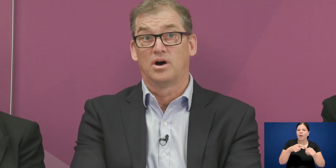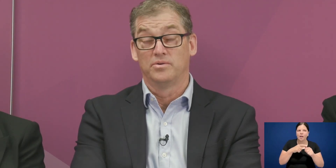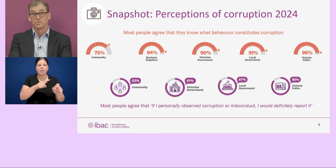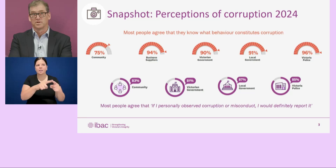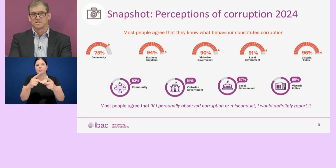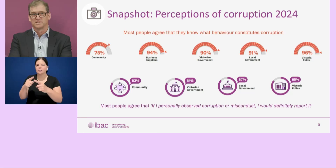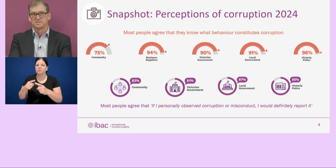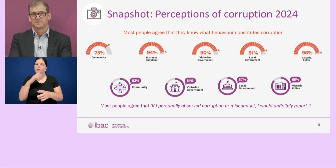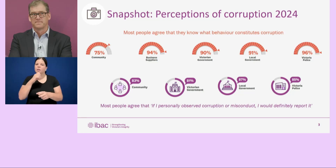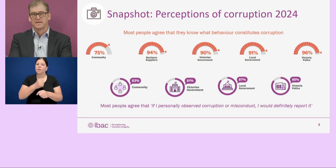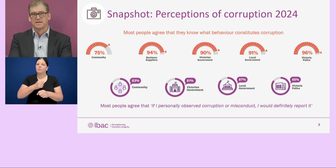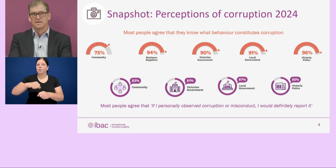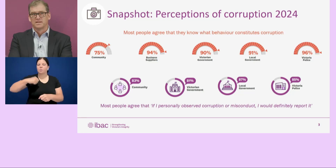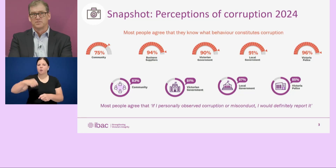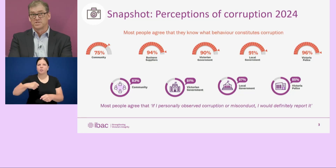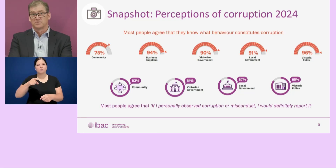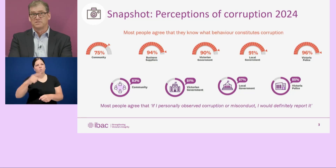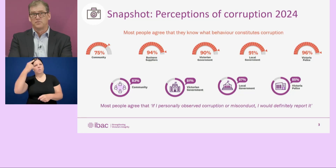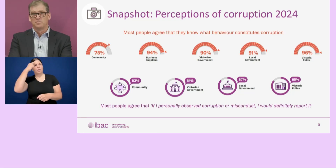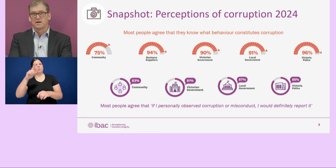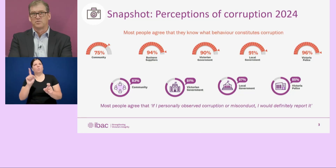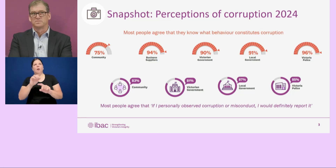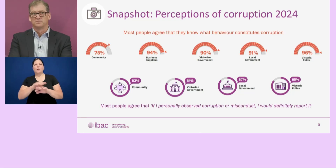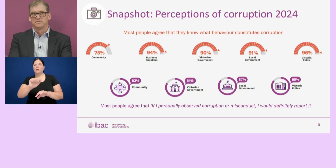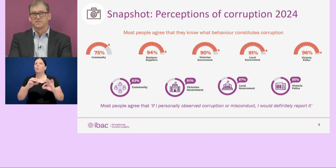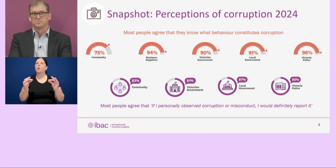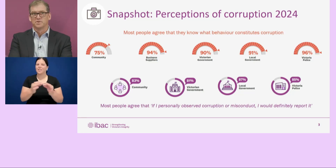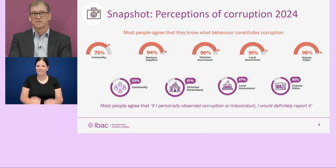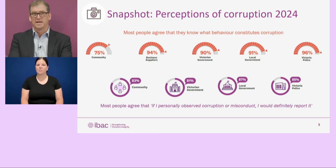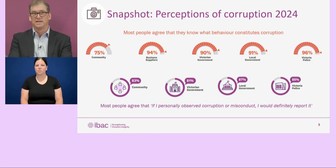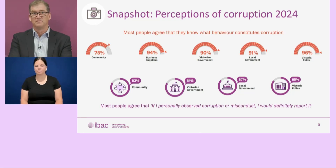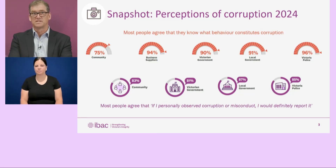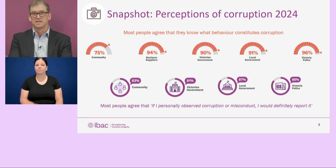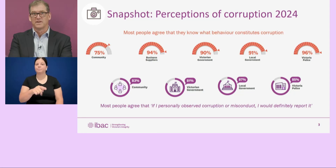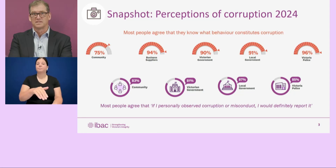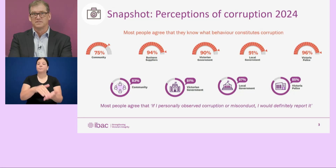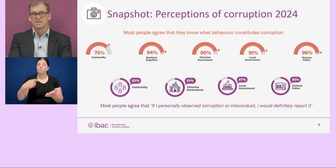own organisations. The results inform our corruption prevention work